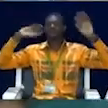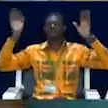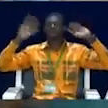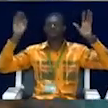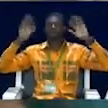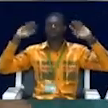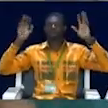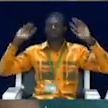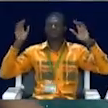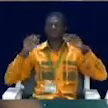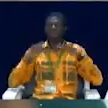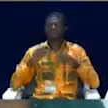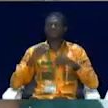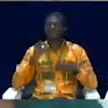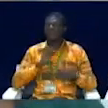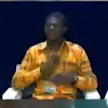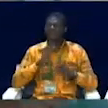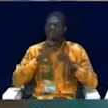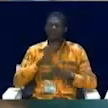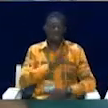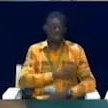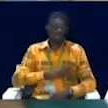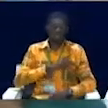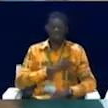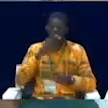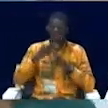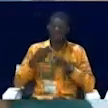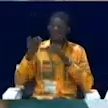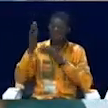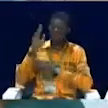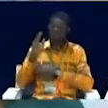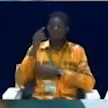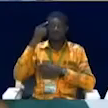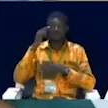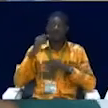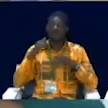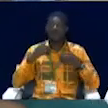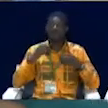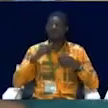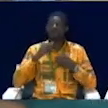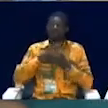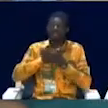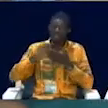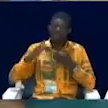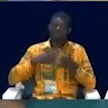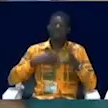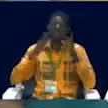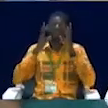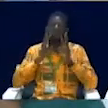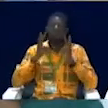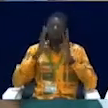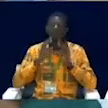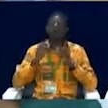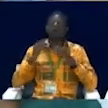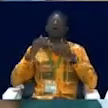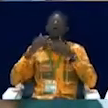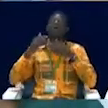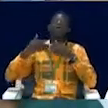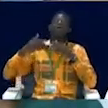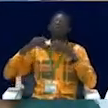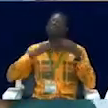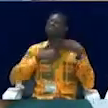I really appreciate the name of the Lord for having wiped away my tears for over 25